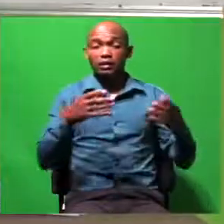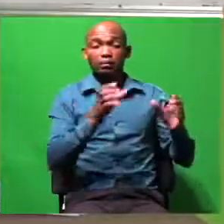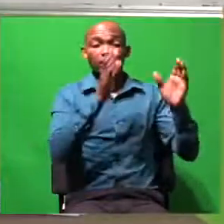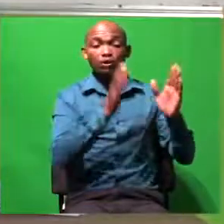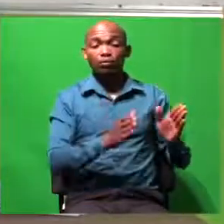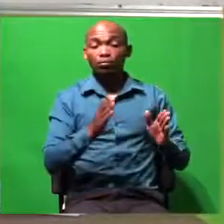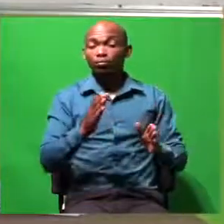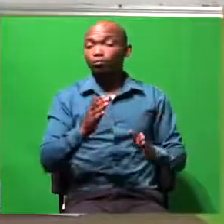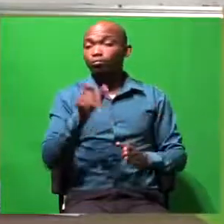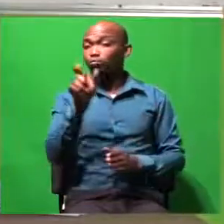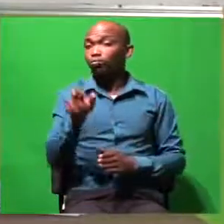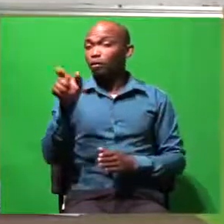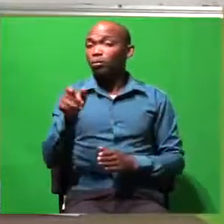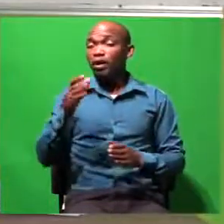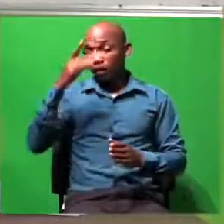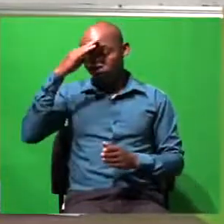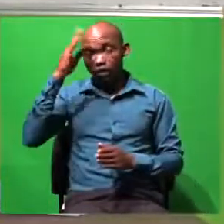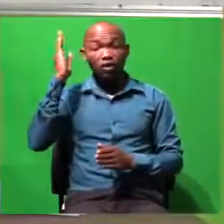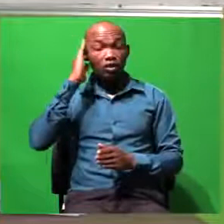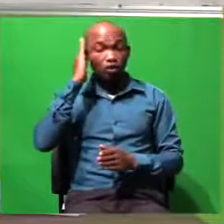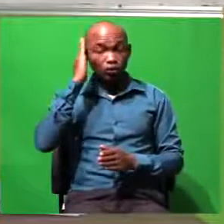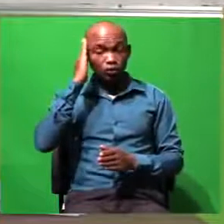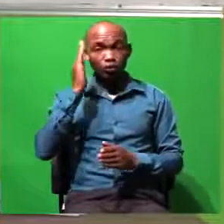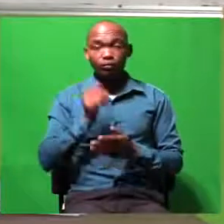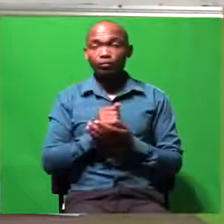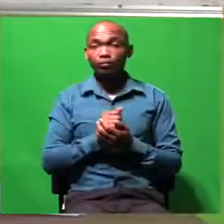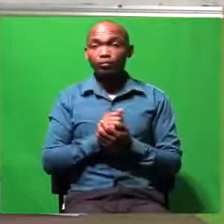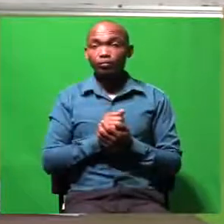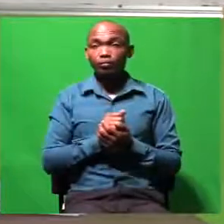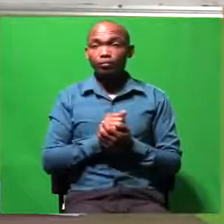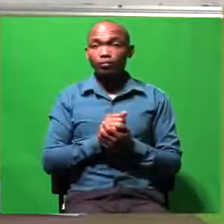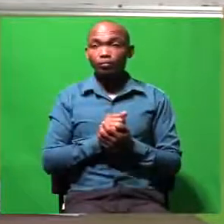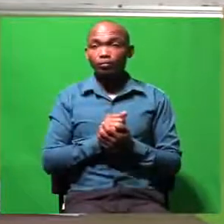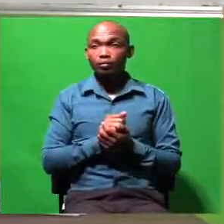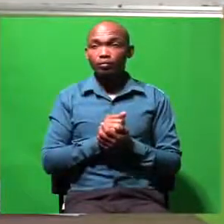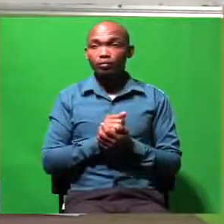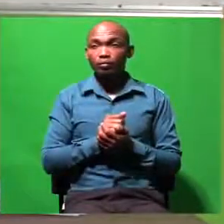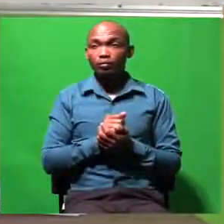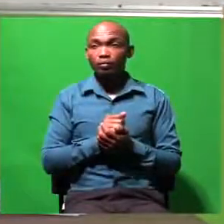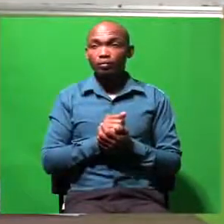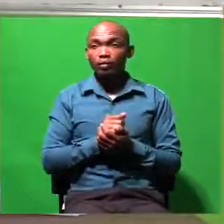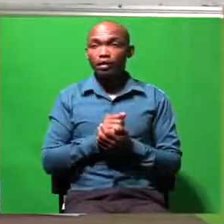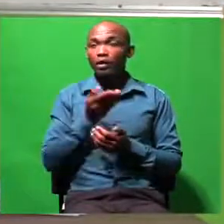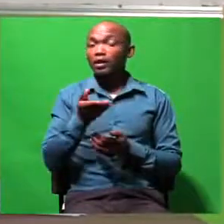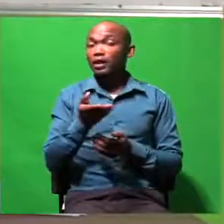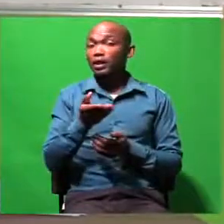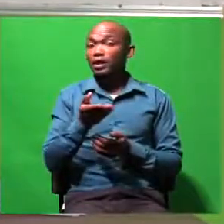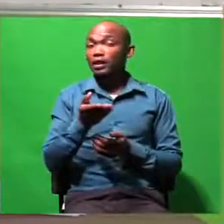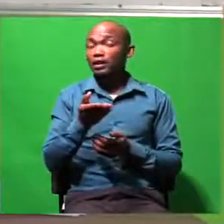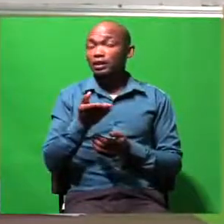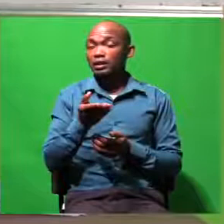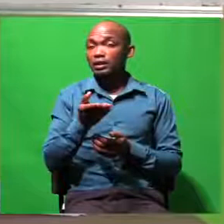elder. I hope you know it. Well, thank you. You try a lot. This elder, among the special